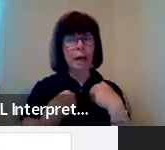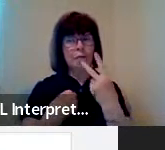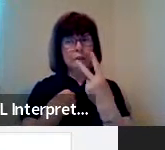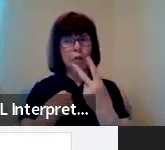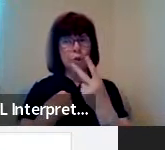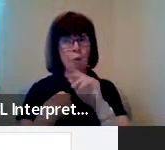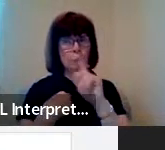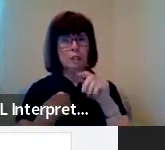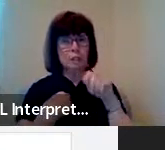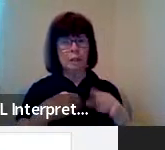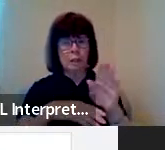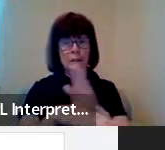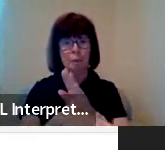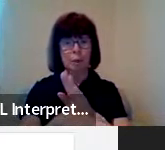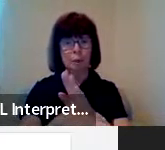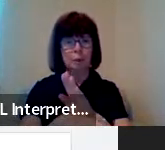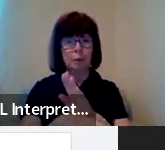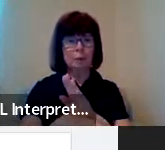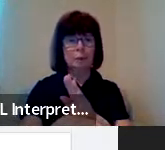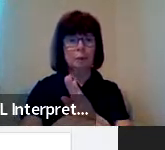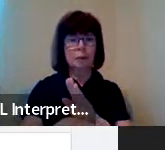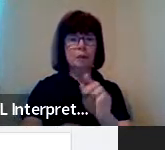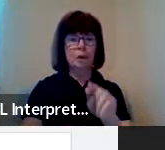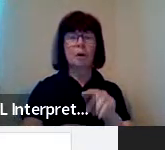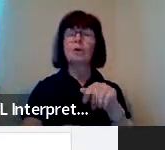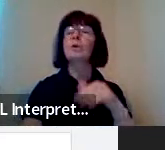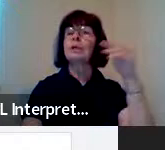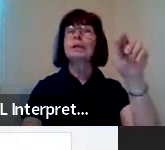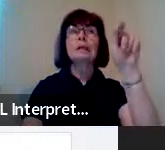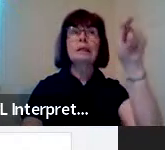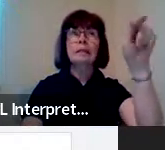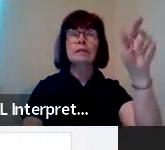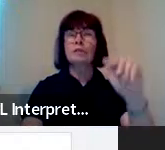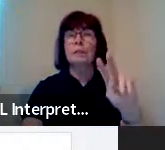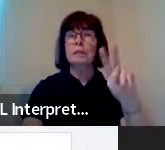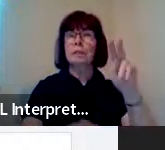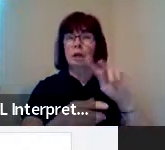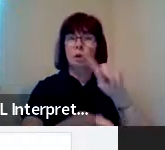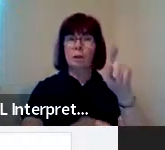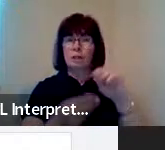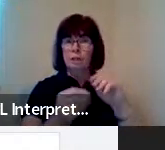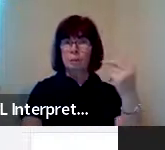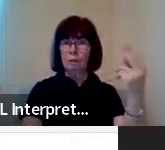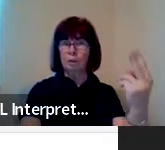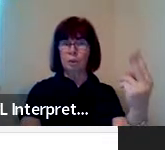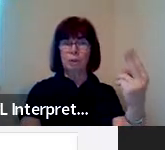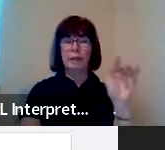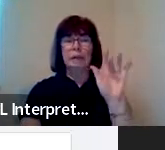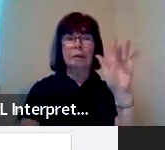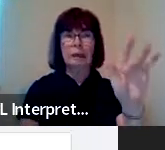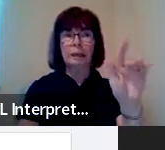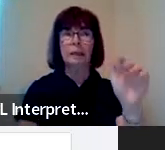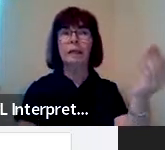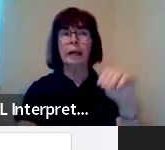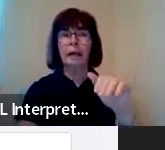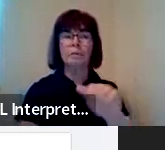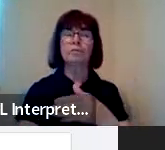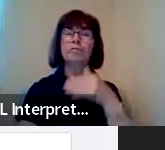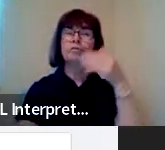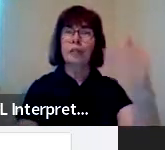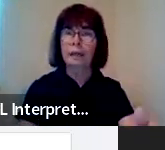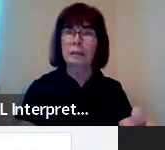board. And then you can click up here to the second question, and then click again to the next slide for